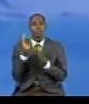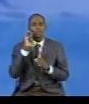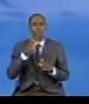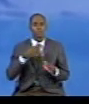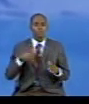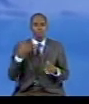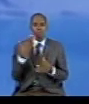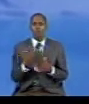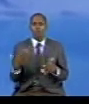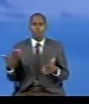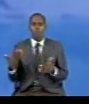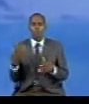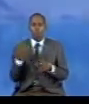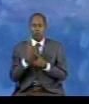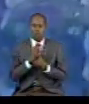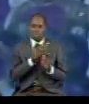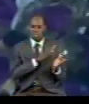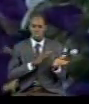left the hand.